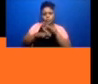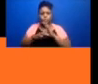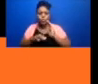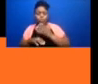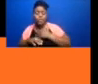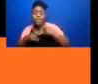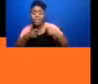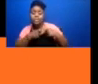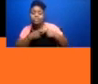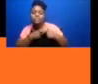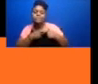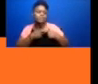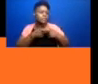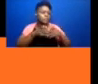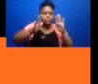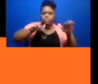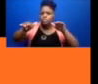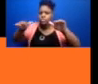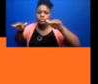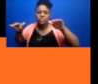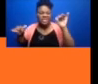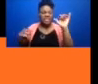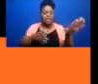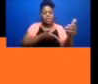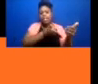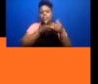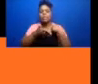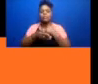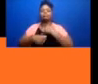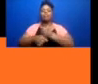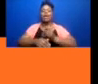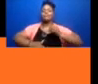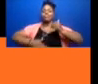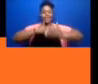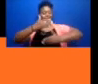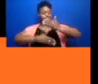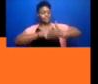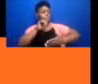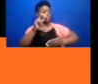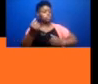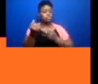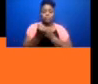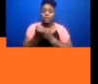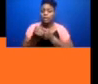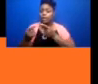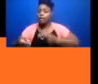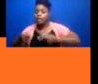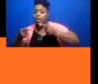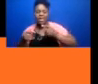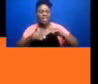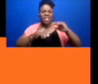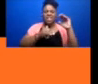process that does not cause harm, or at least reduces